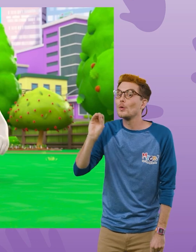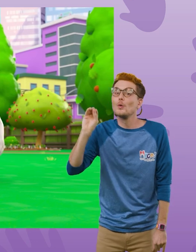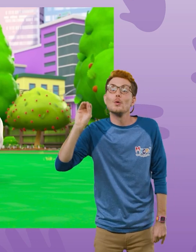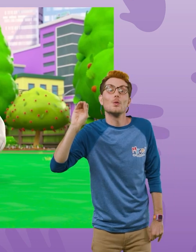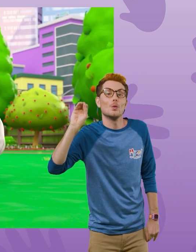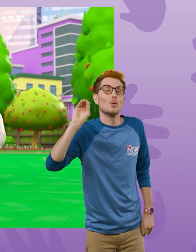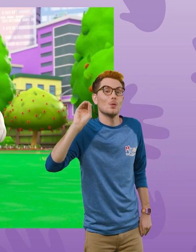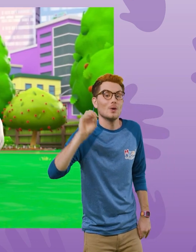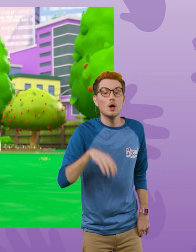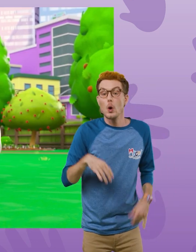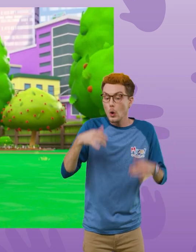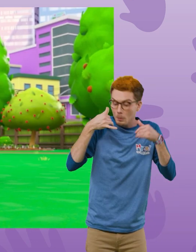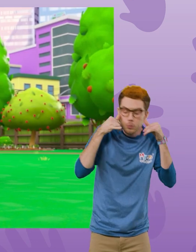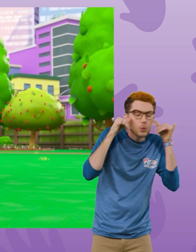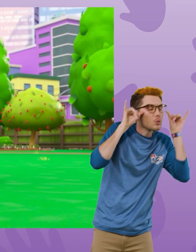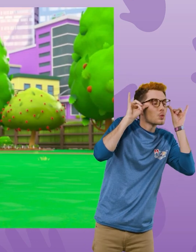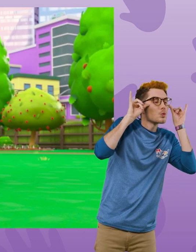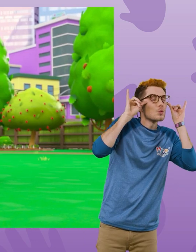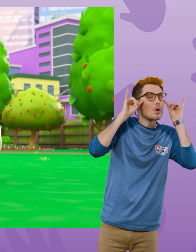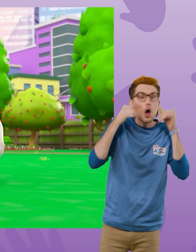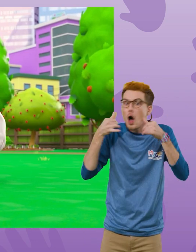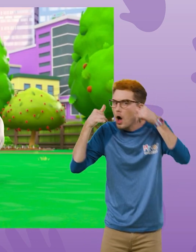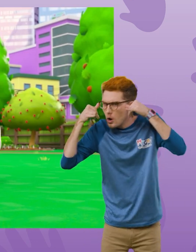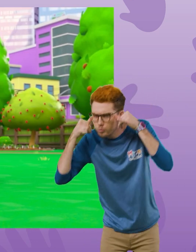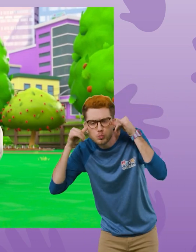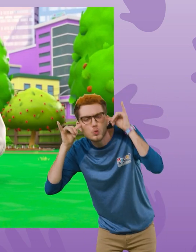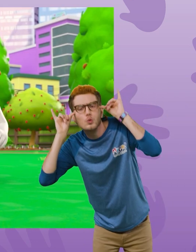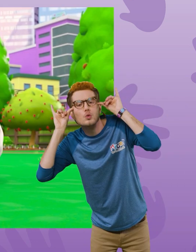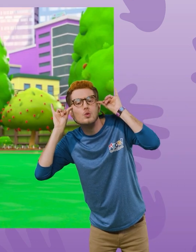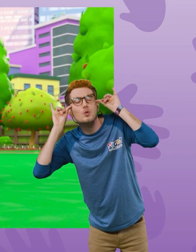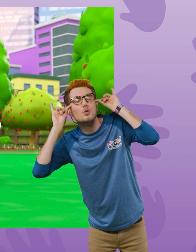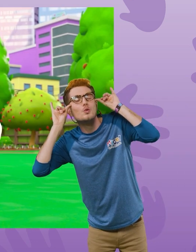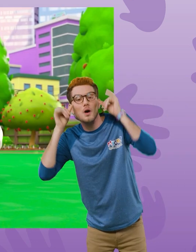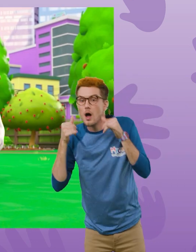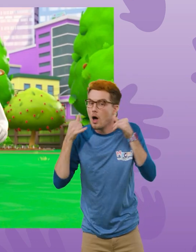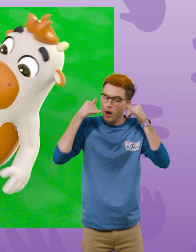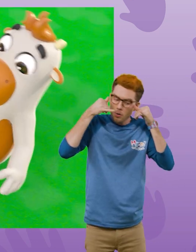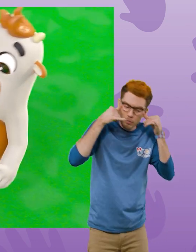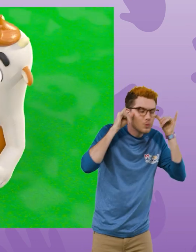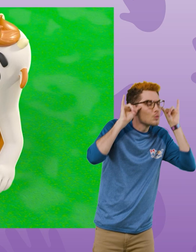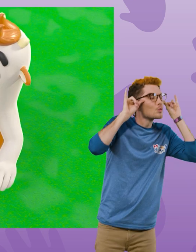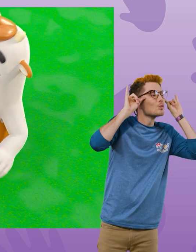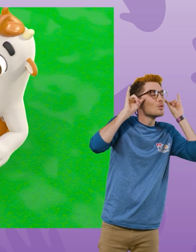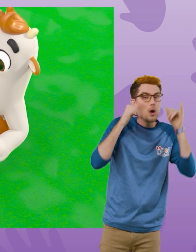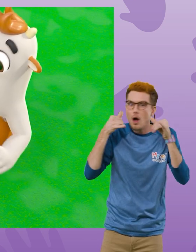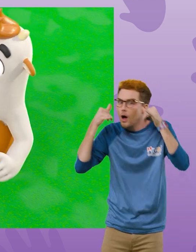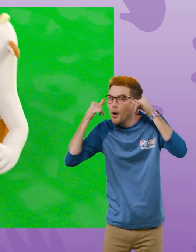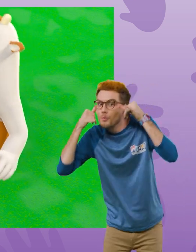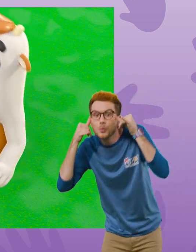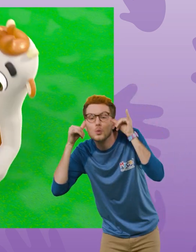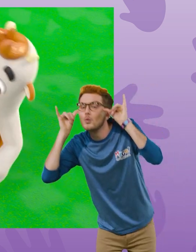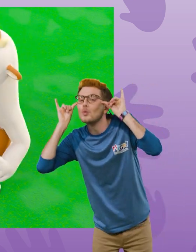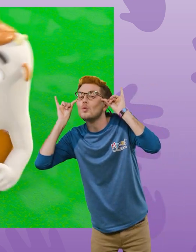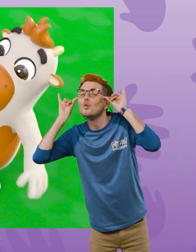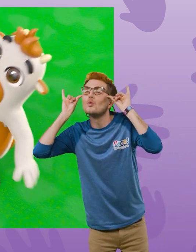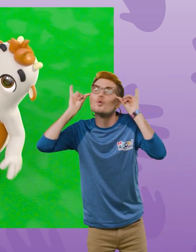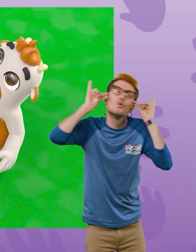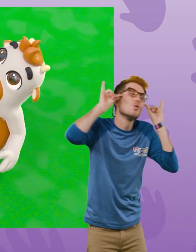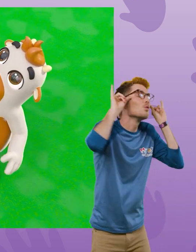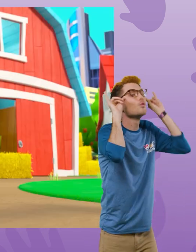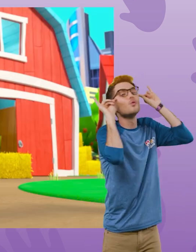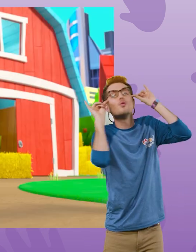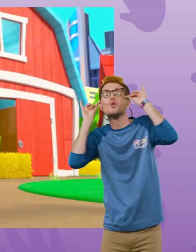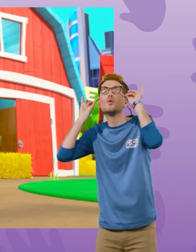E-I-E-I-O. With a moo moo here and a moo moo there. Here a moo, there a moo, everywhere a moo